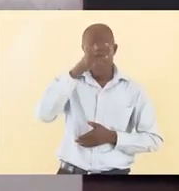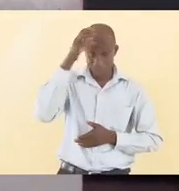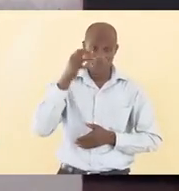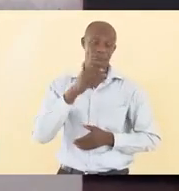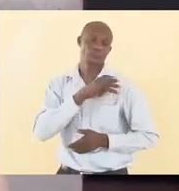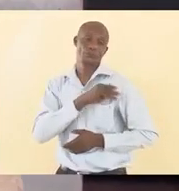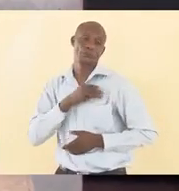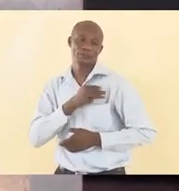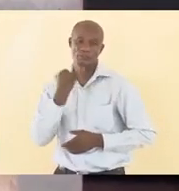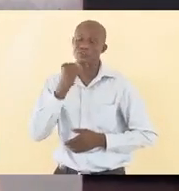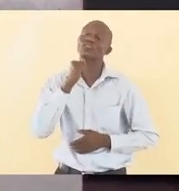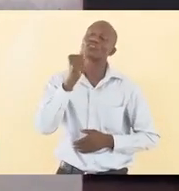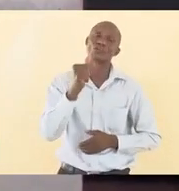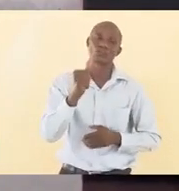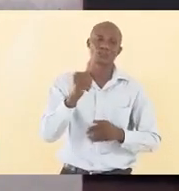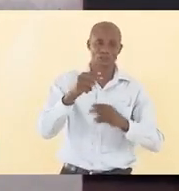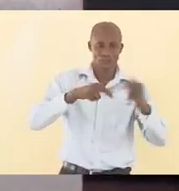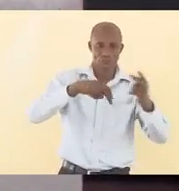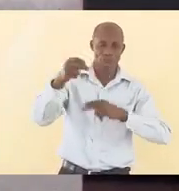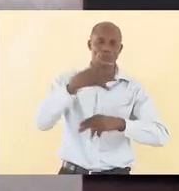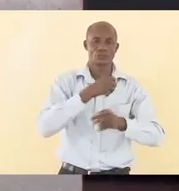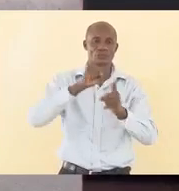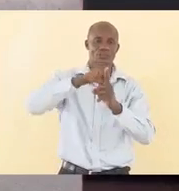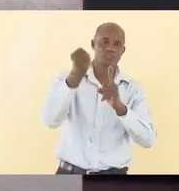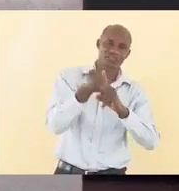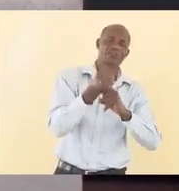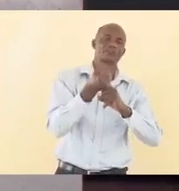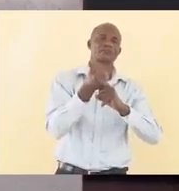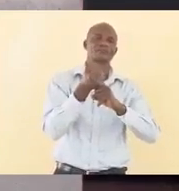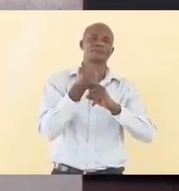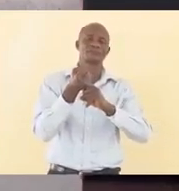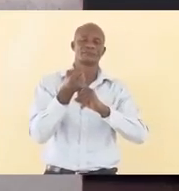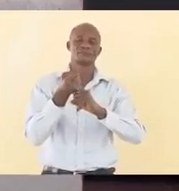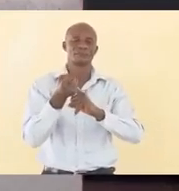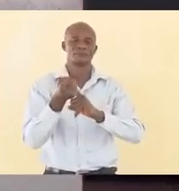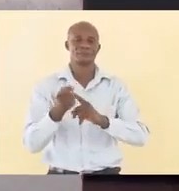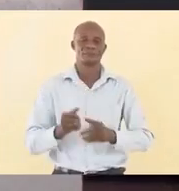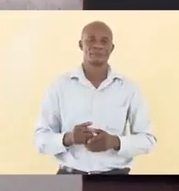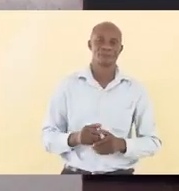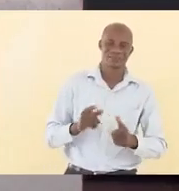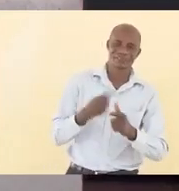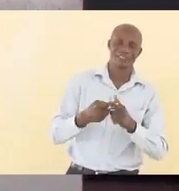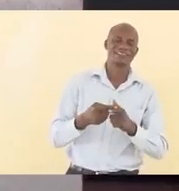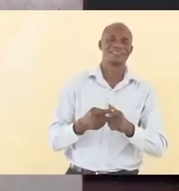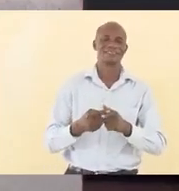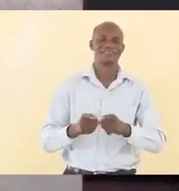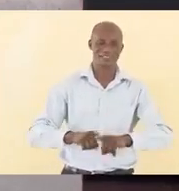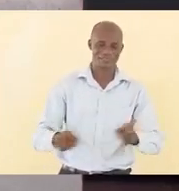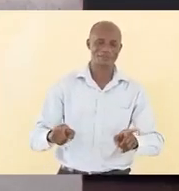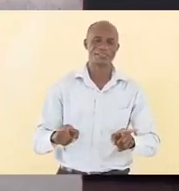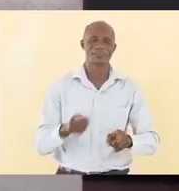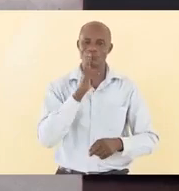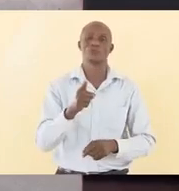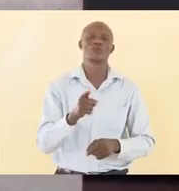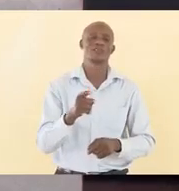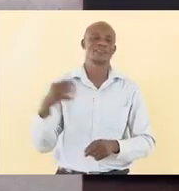Catholic morality is not built on what they call situation ethics. Under social situation, then a different set